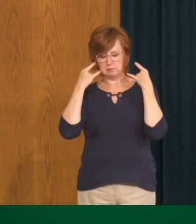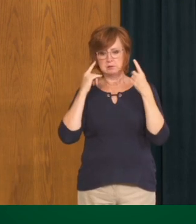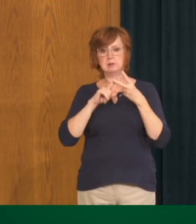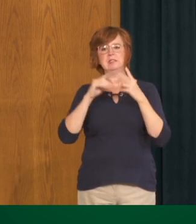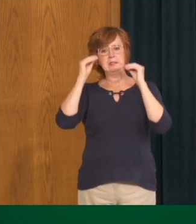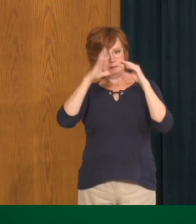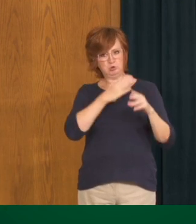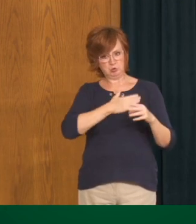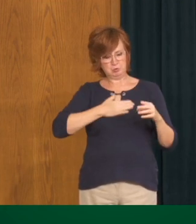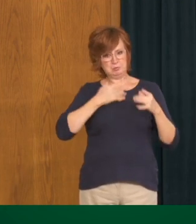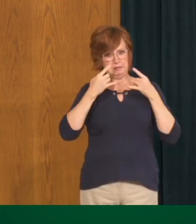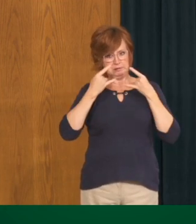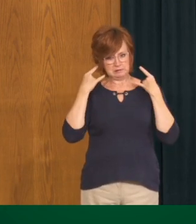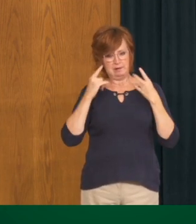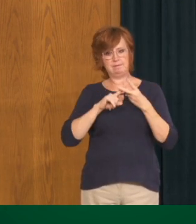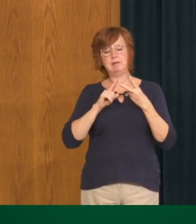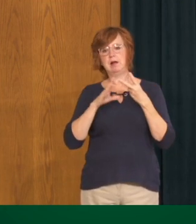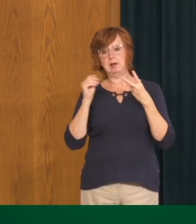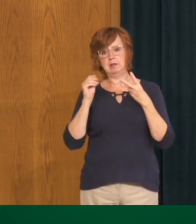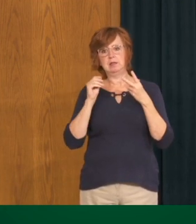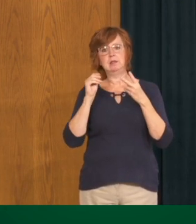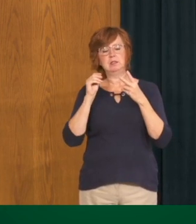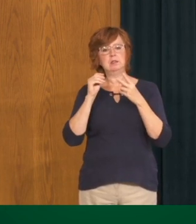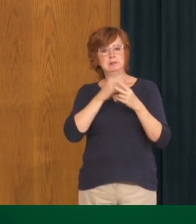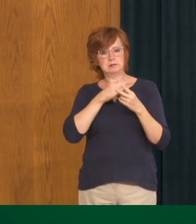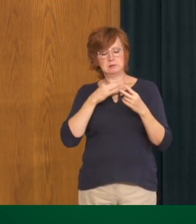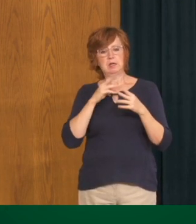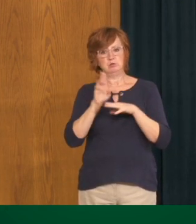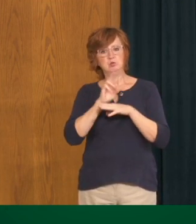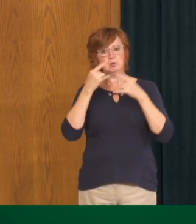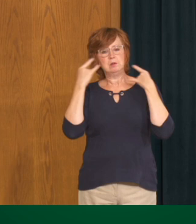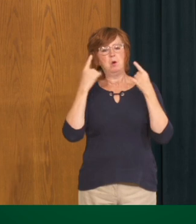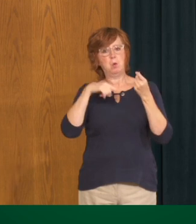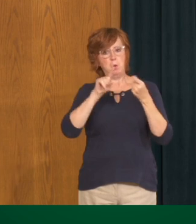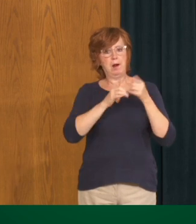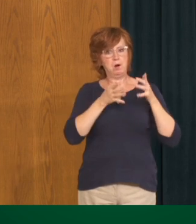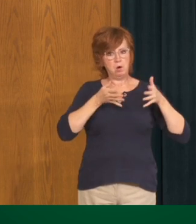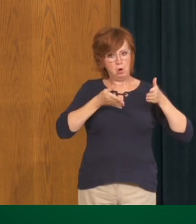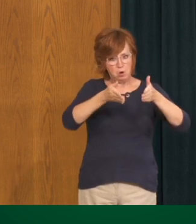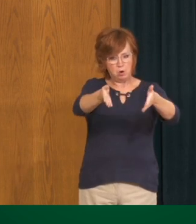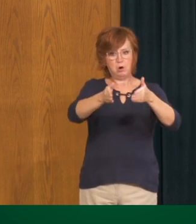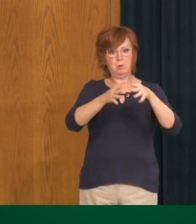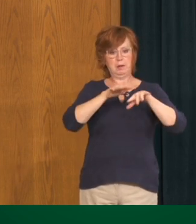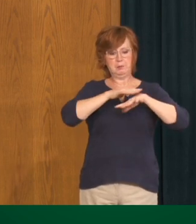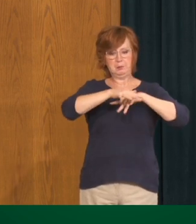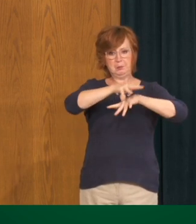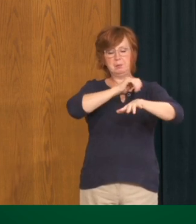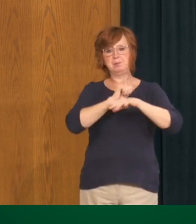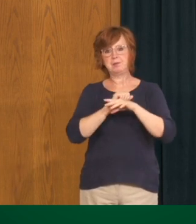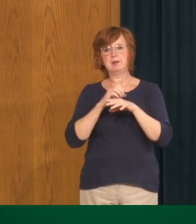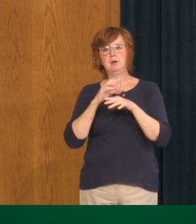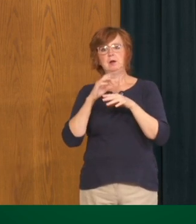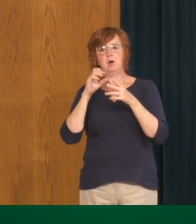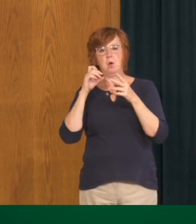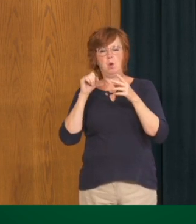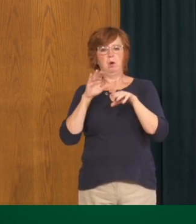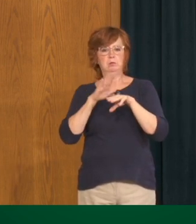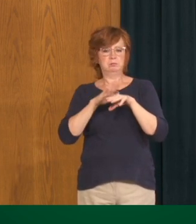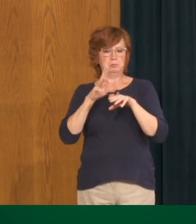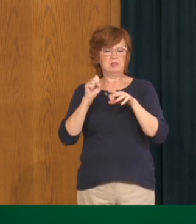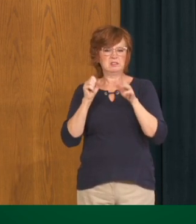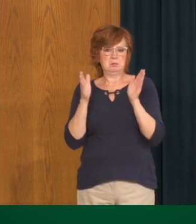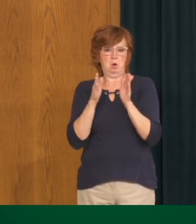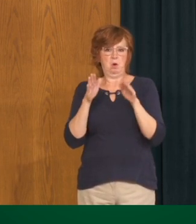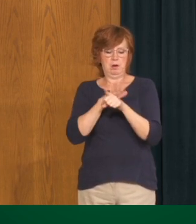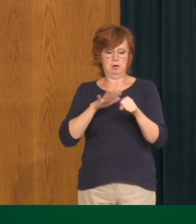staff. Regarding the use of Level 2, students and staff are encouraged to bring their own non-medical cloth masks. There are